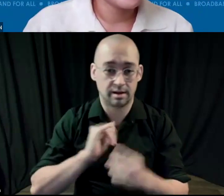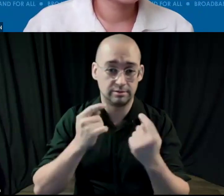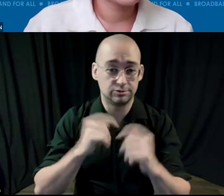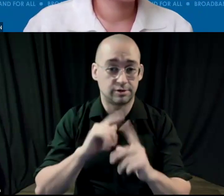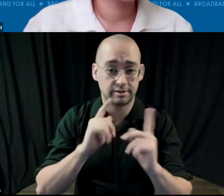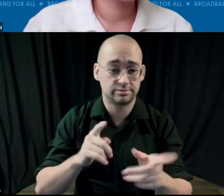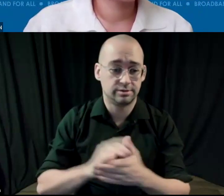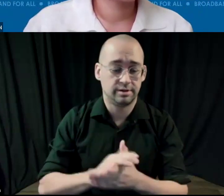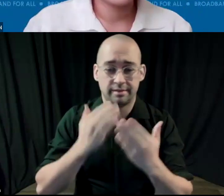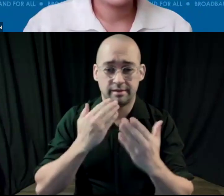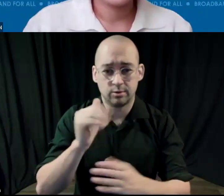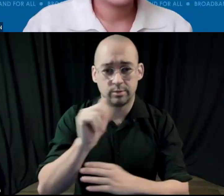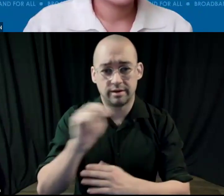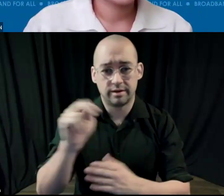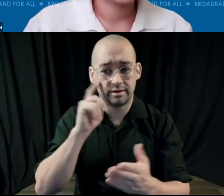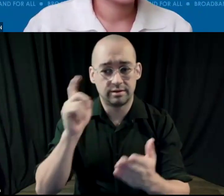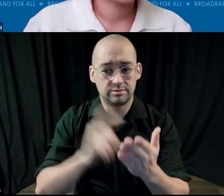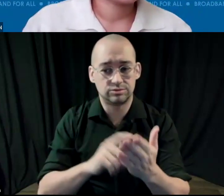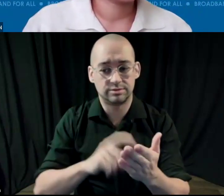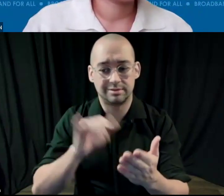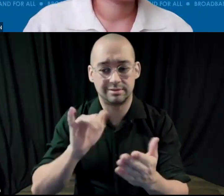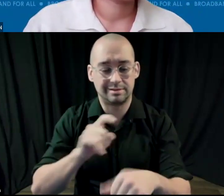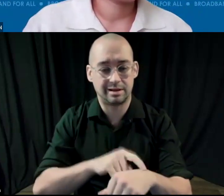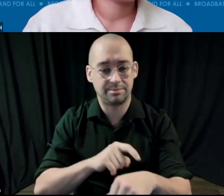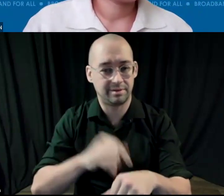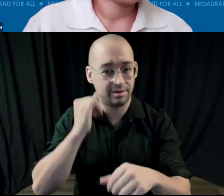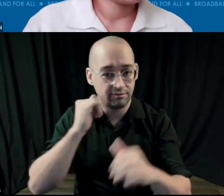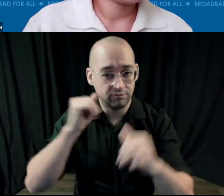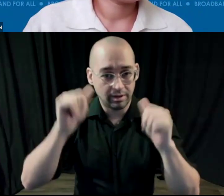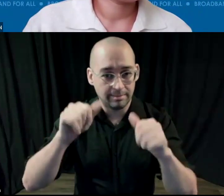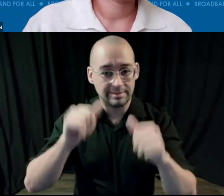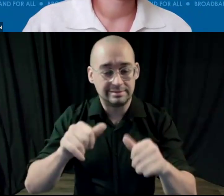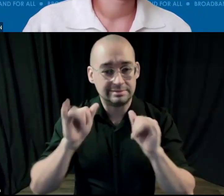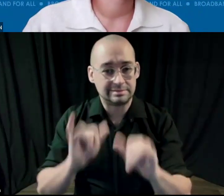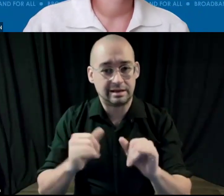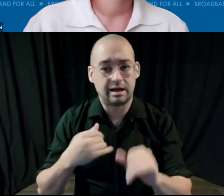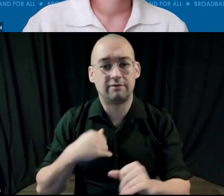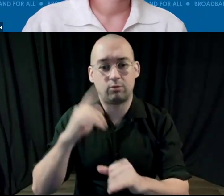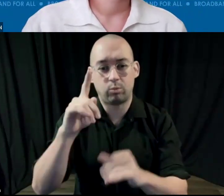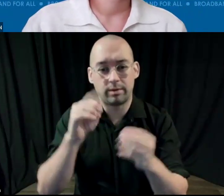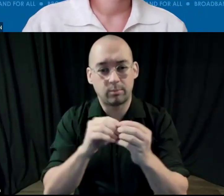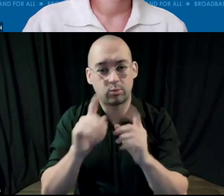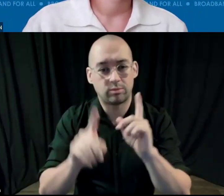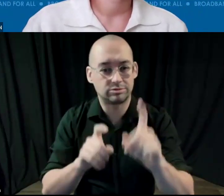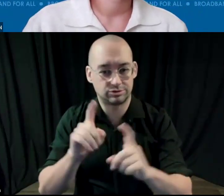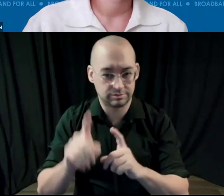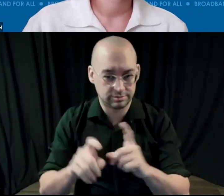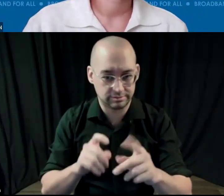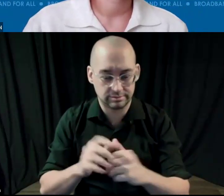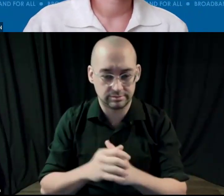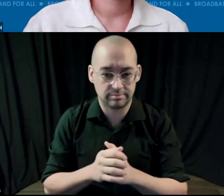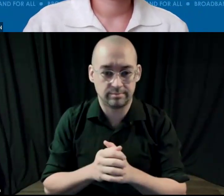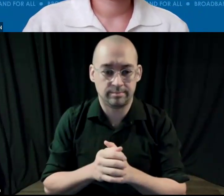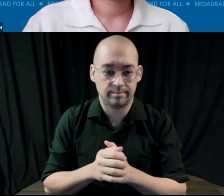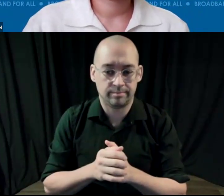Anne. Acknowledging that we're at time, if you're able to stay with us, please do. We just have one more question right now on queue.